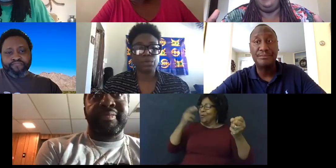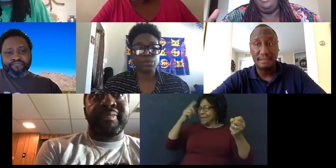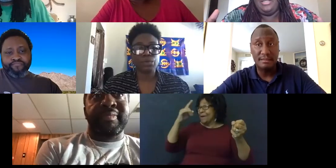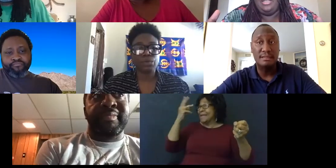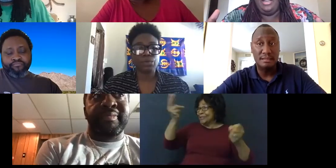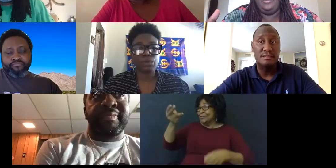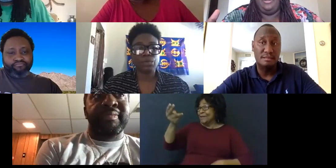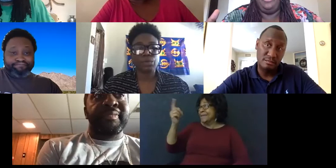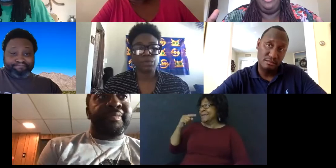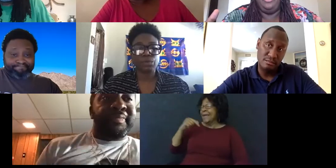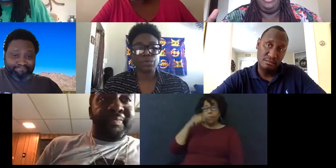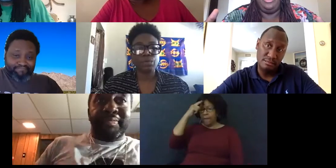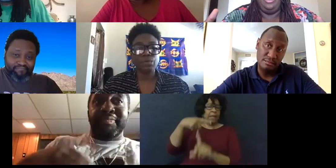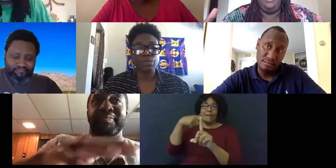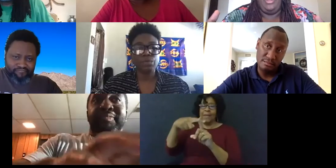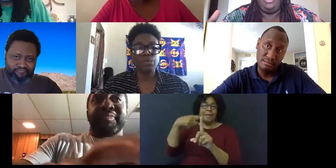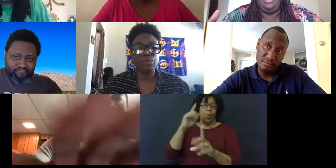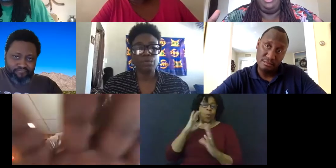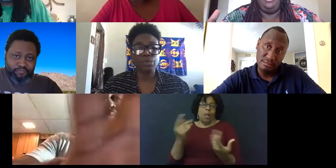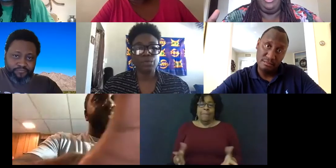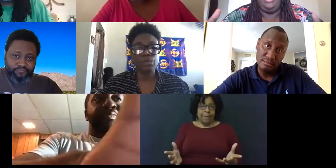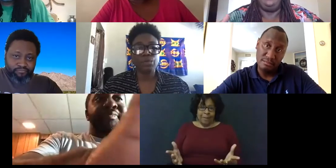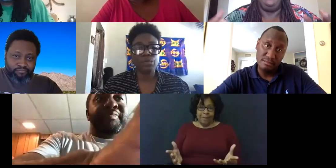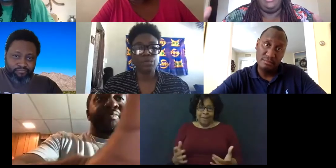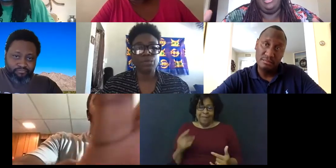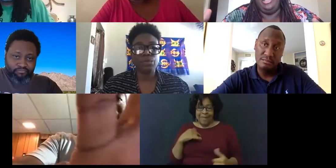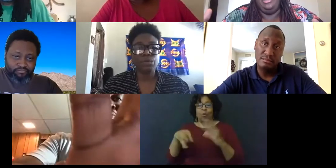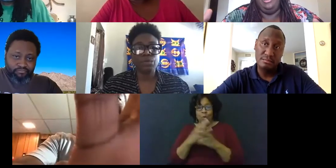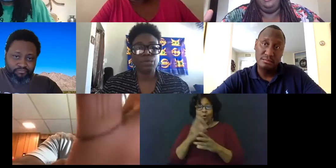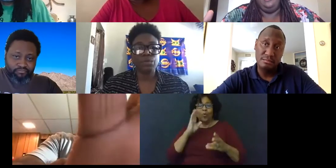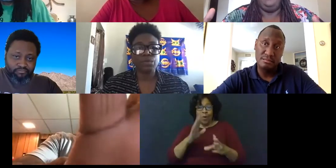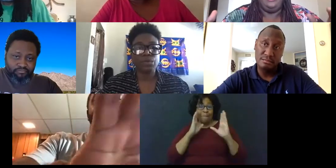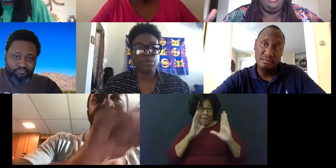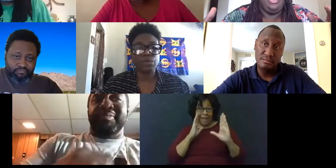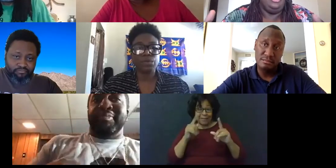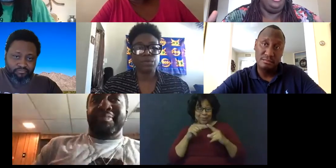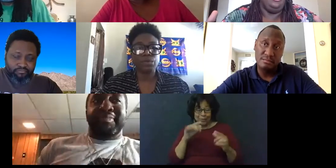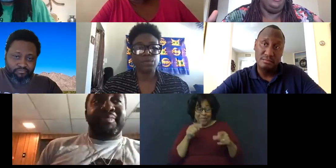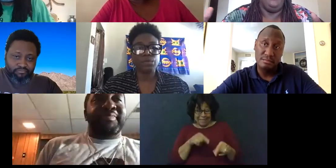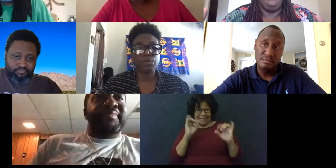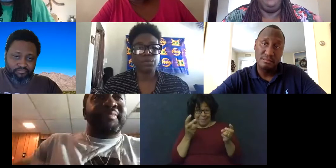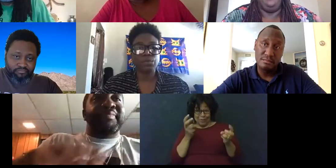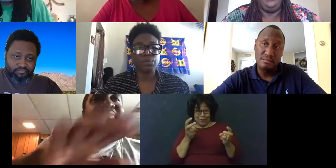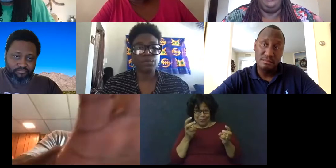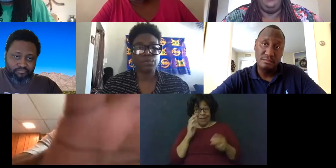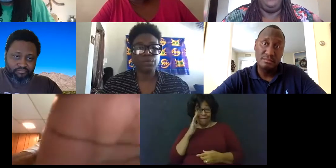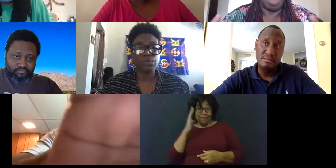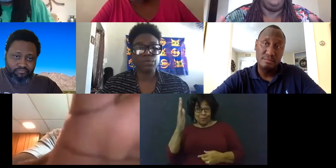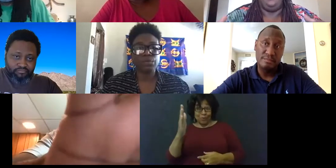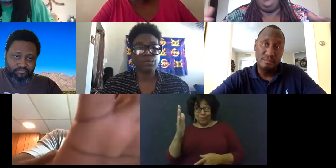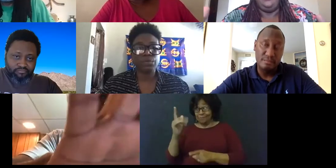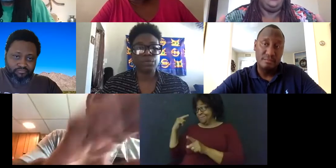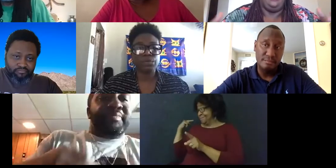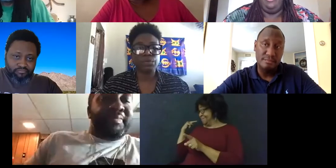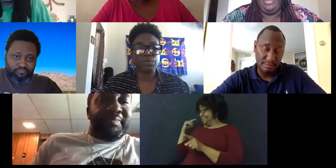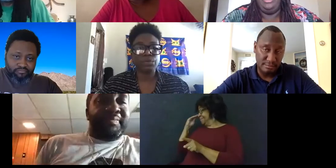exactly optimistic about people's capacity to retain their attention on this issue going forward, once people